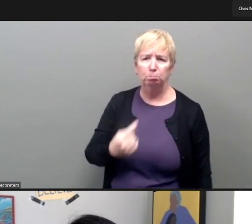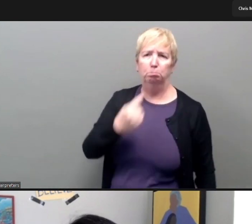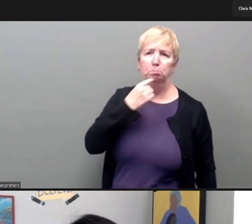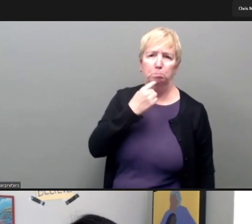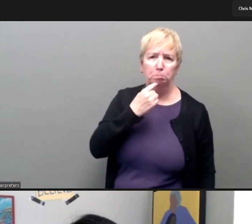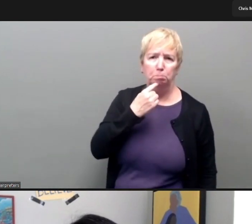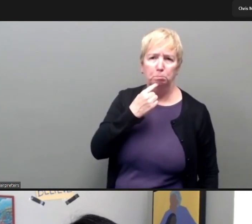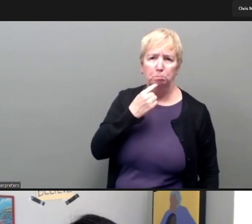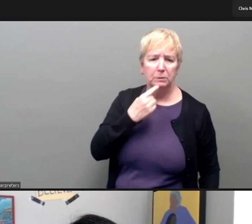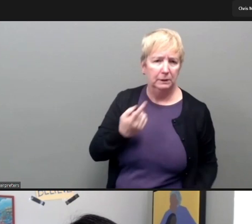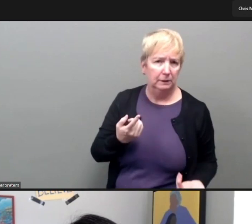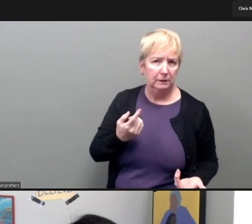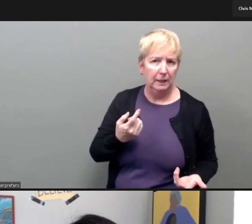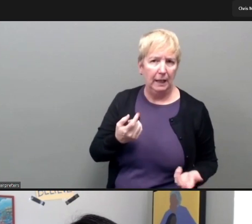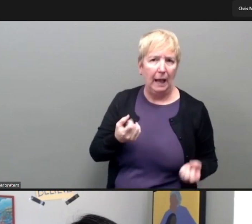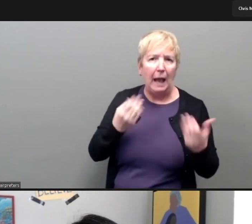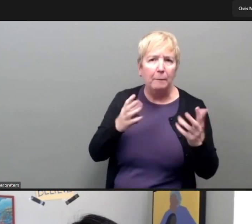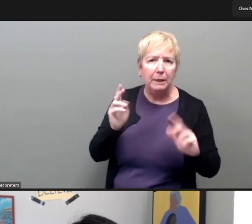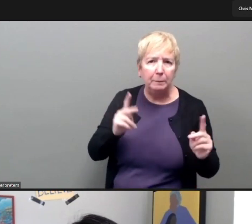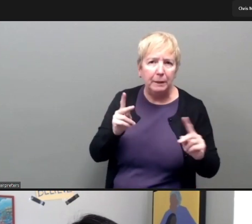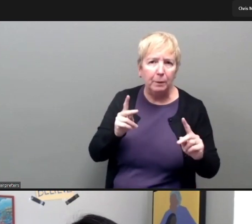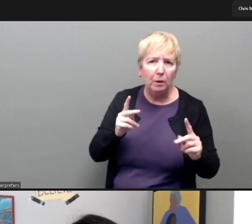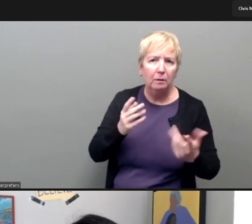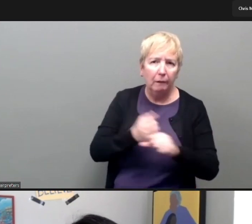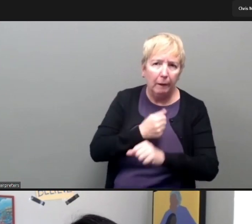So I just wanted to put it out there in general.